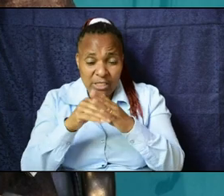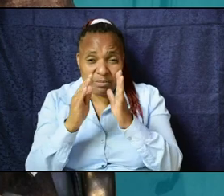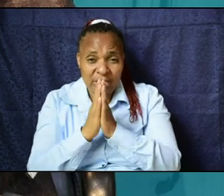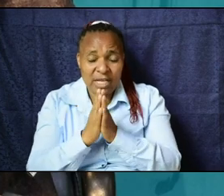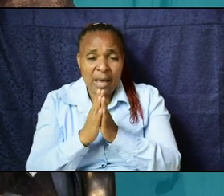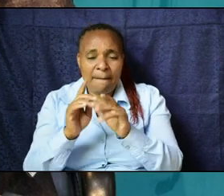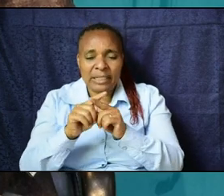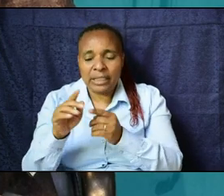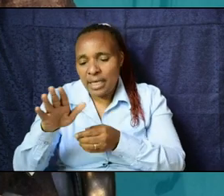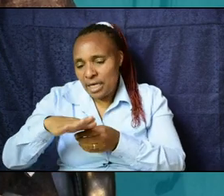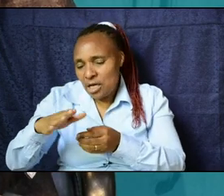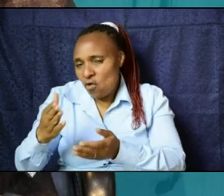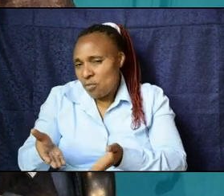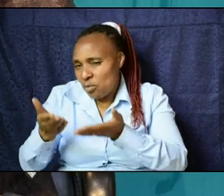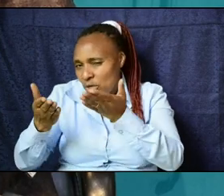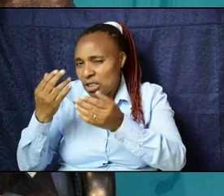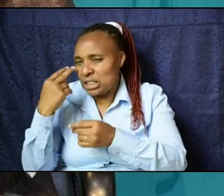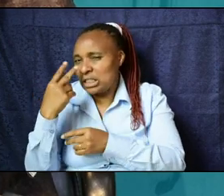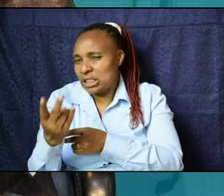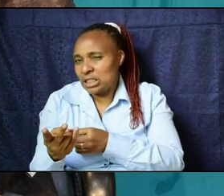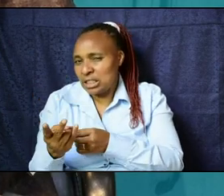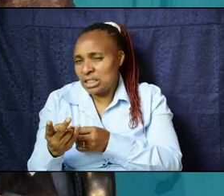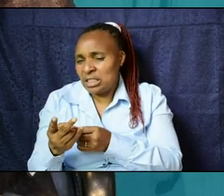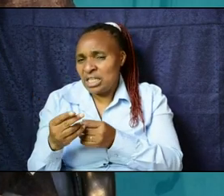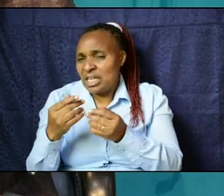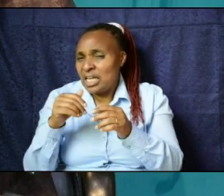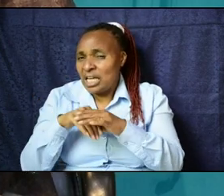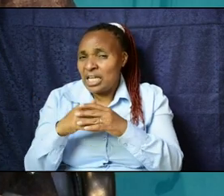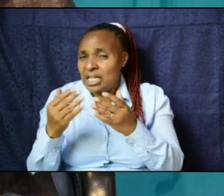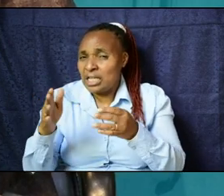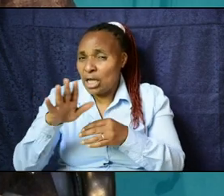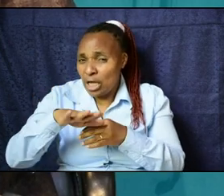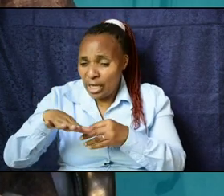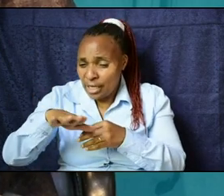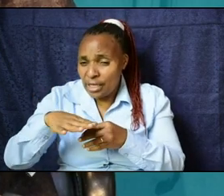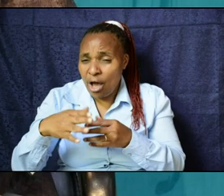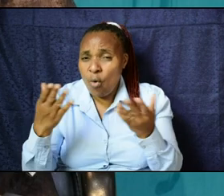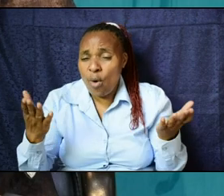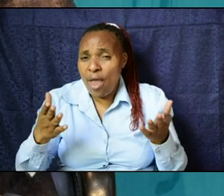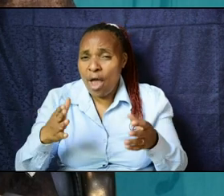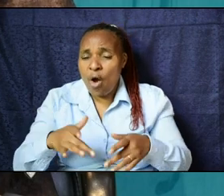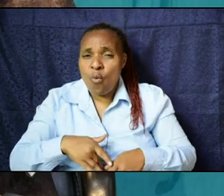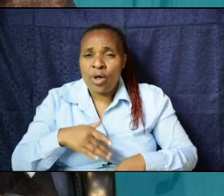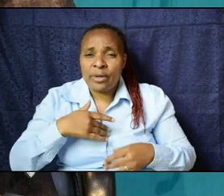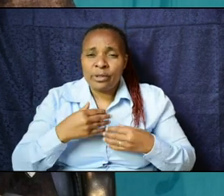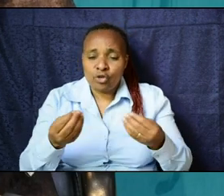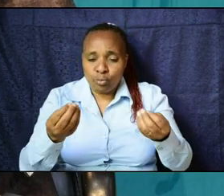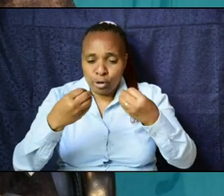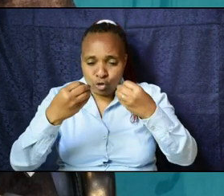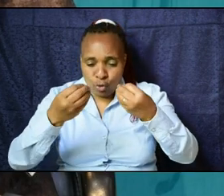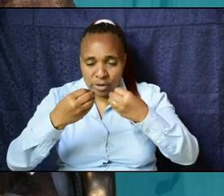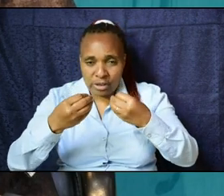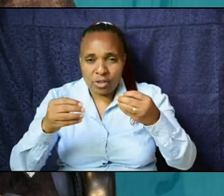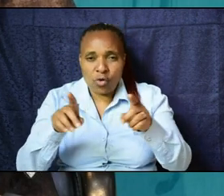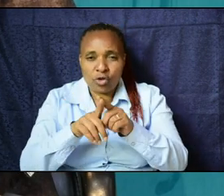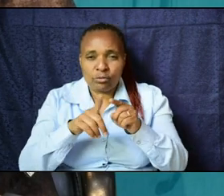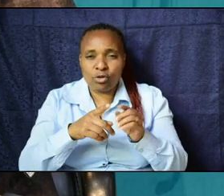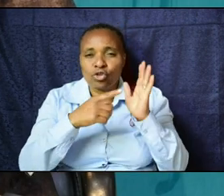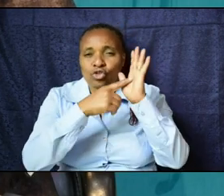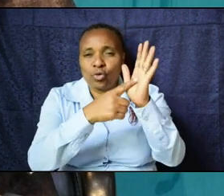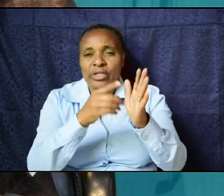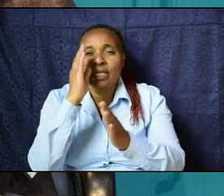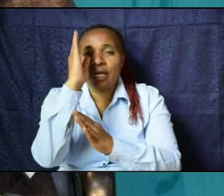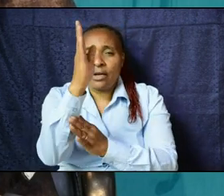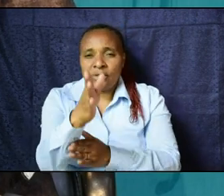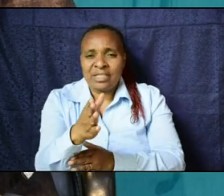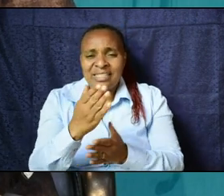area of improvement that I've seen will be the aspect of being willing to be taught and also to be shown the direction.